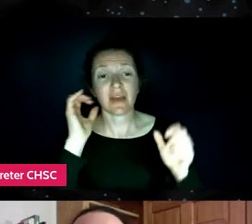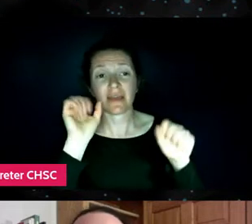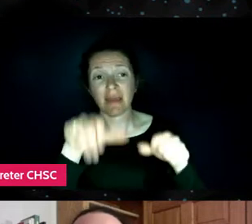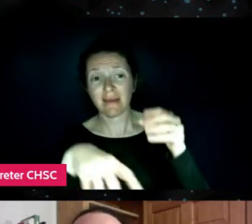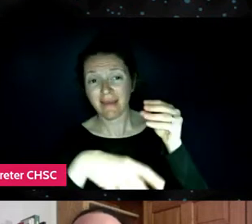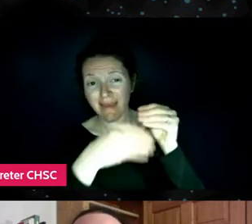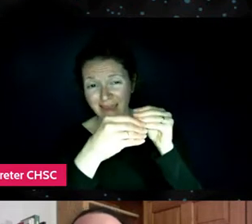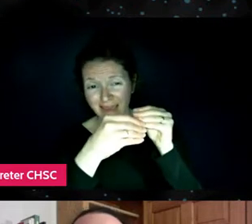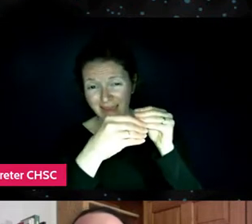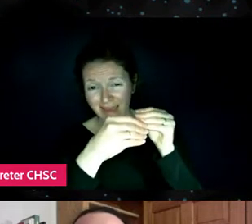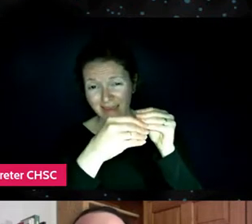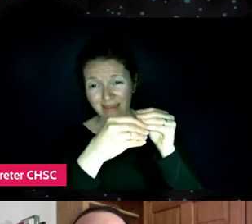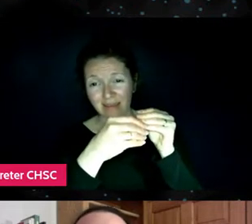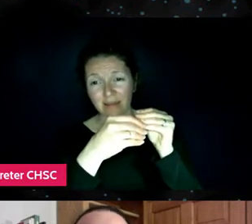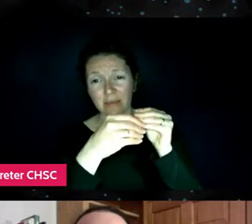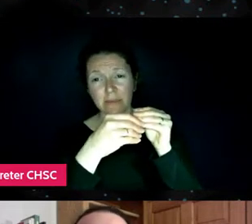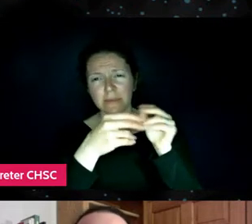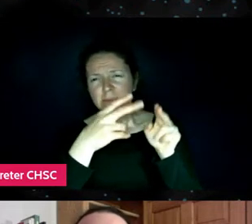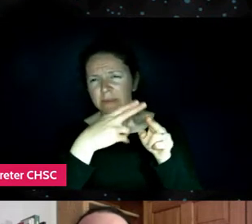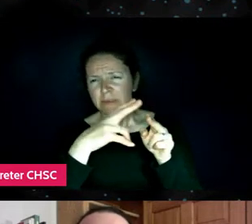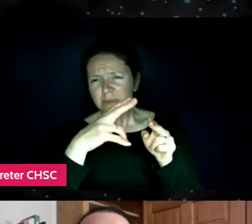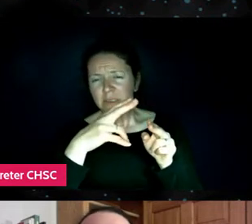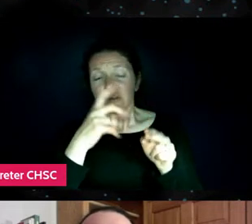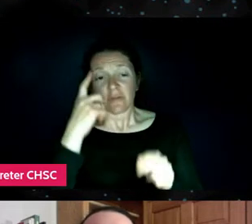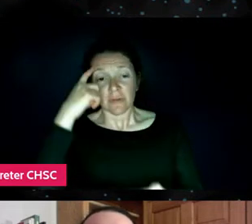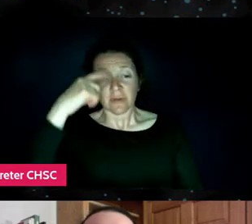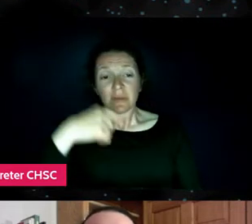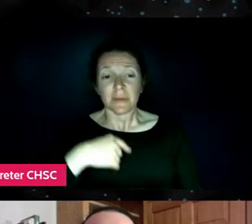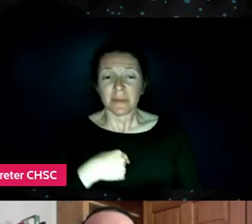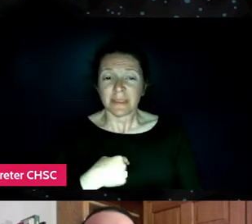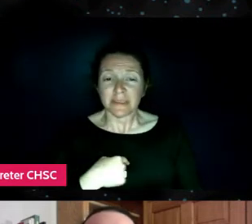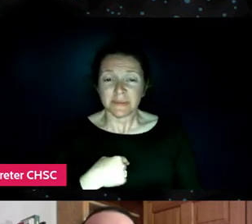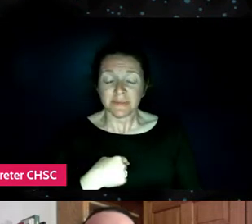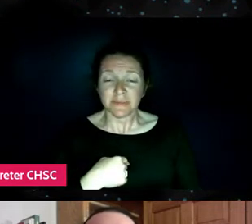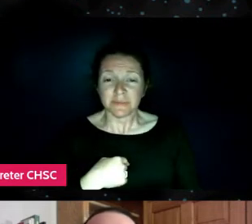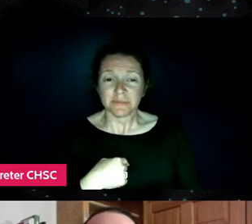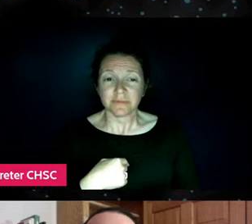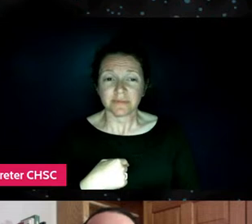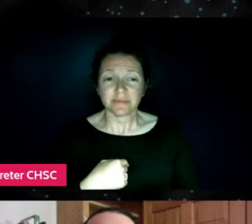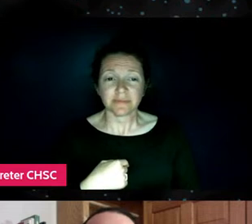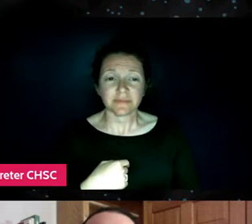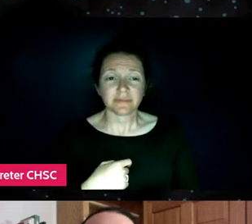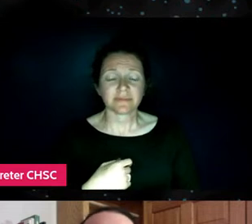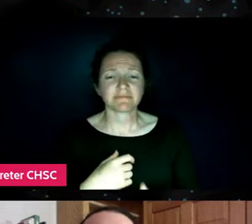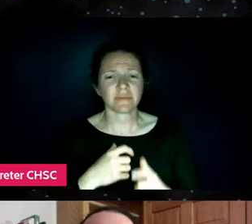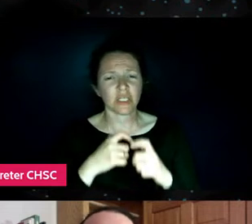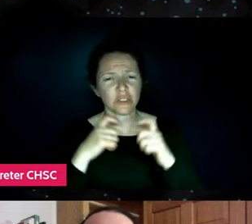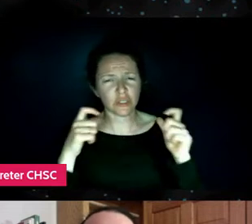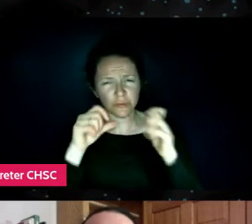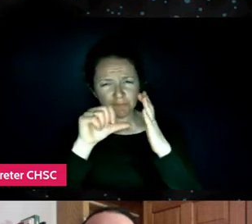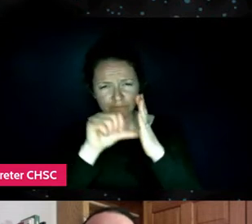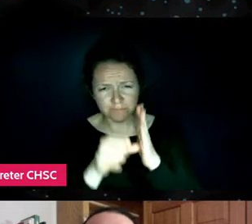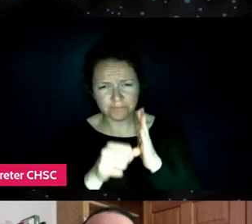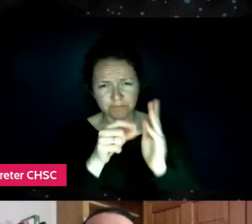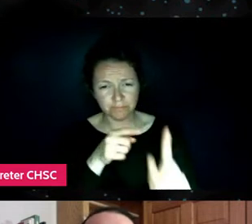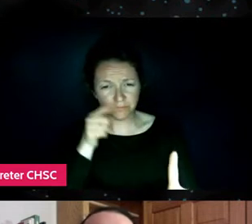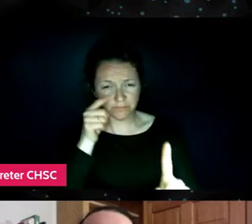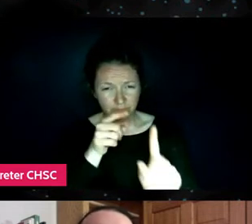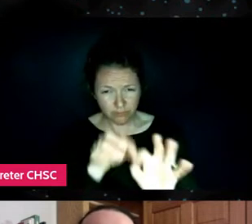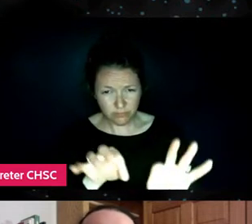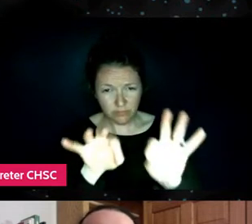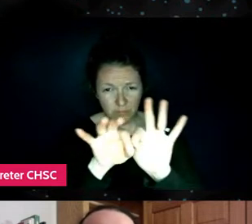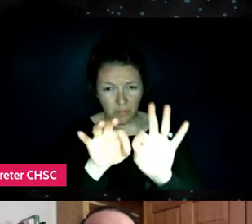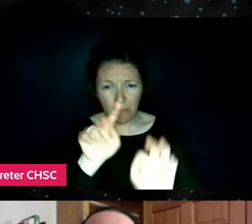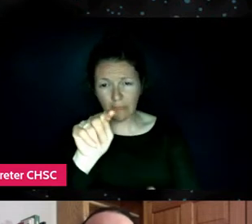that, for me, it's always been a huge point of mine that trial is